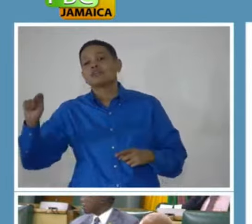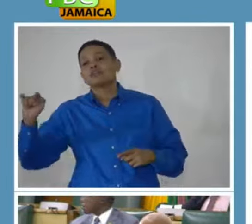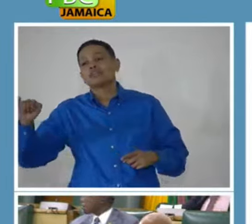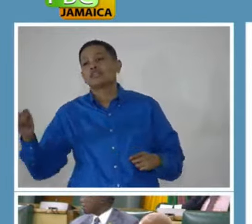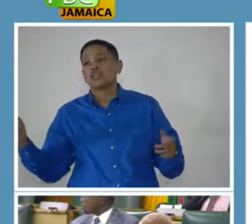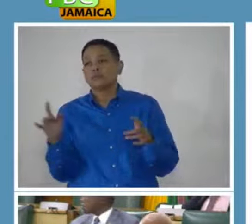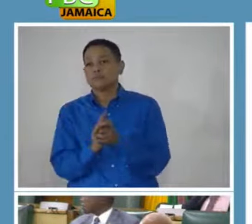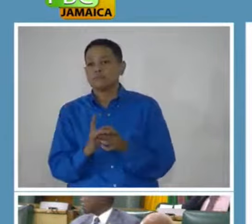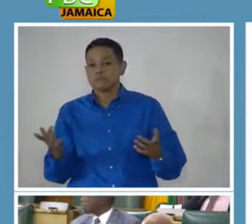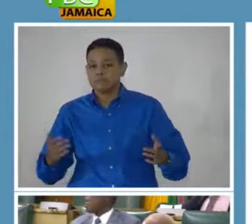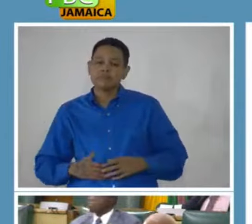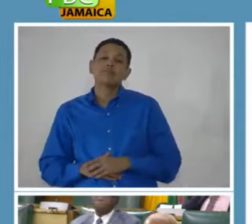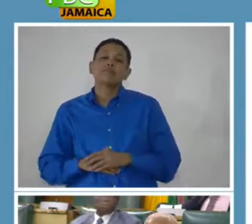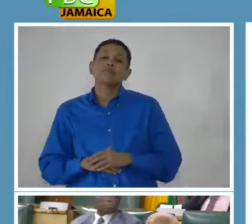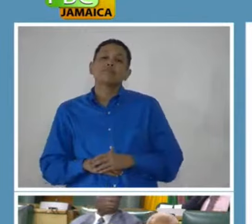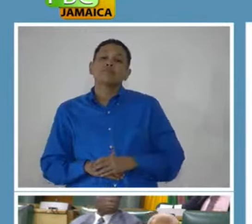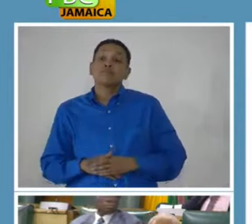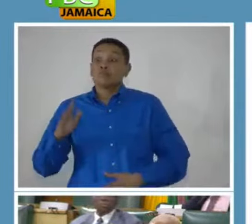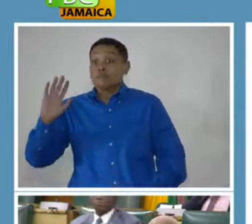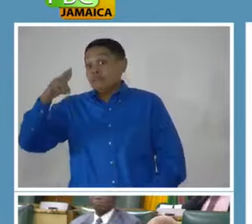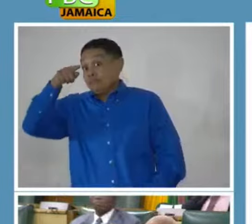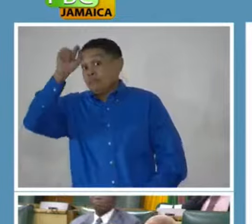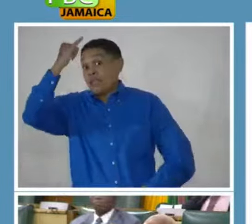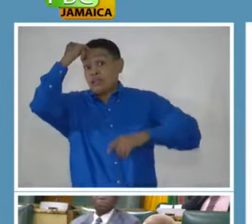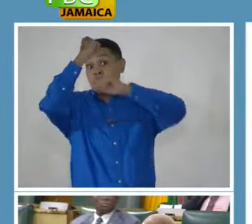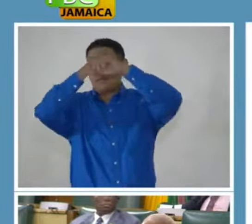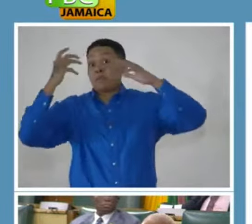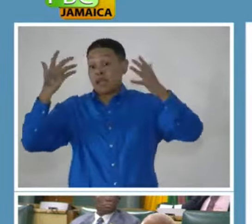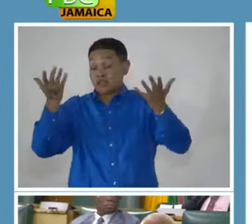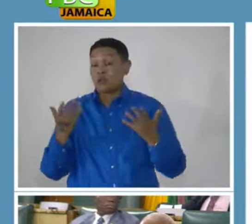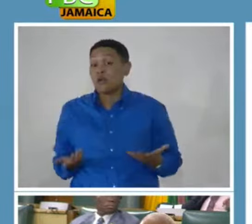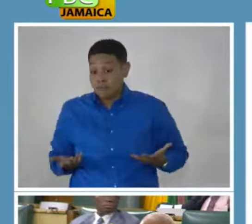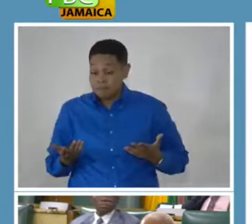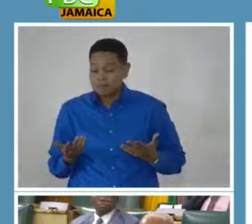TAG. Because, as you can imagine, Madam Speaker,